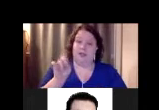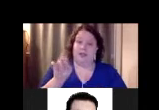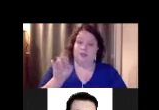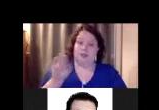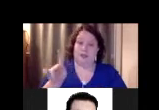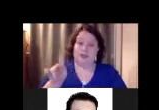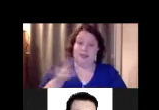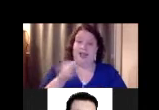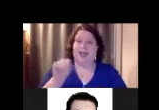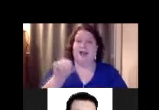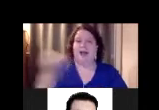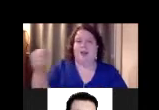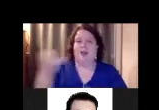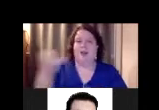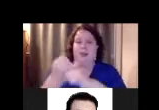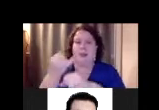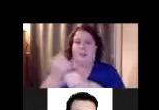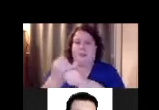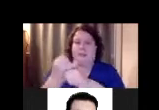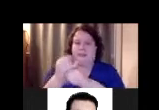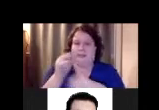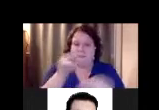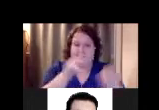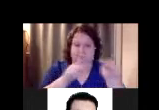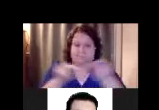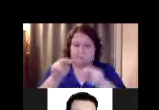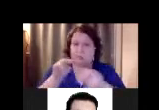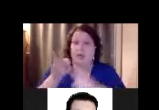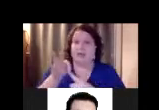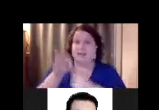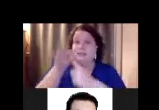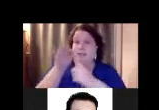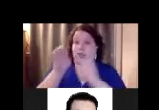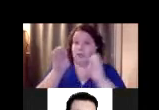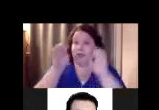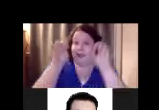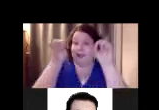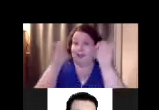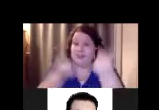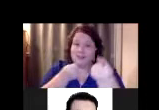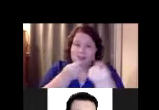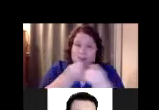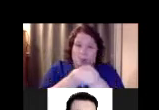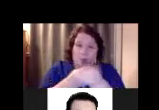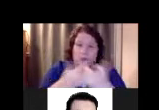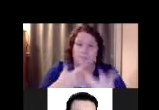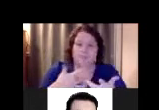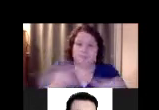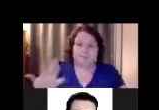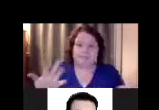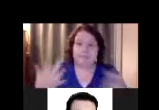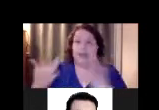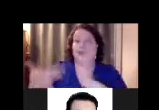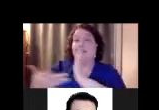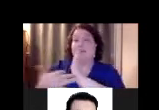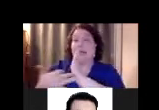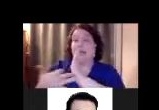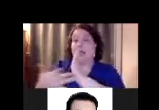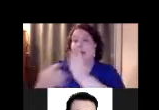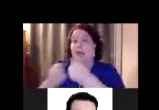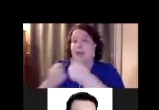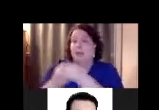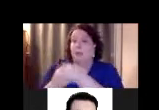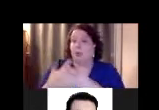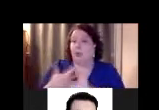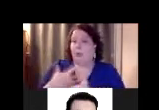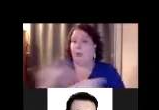look at the campus level, but how are we supporting special education? How are we supporting technology within the district? And making sure that we're creating an